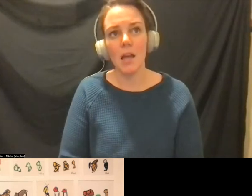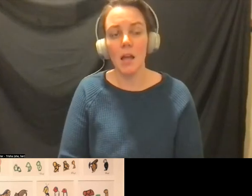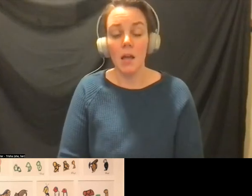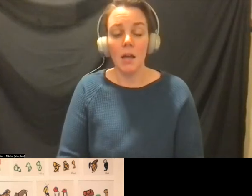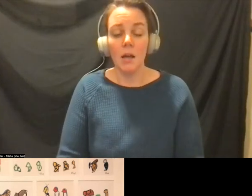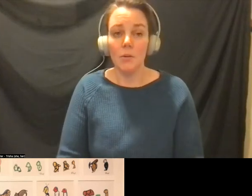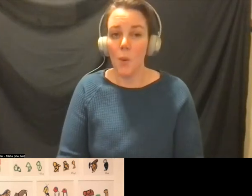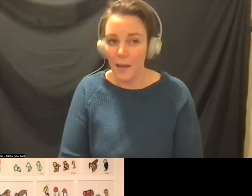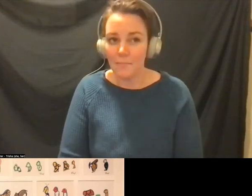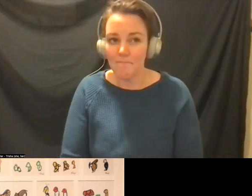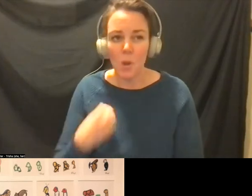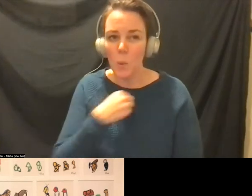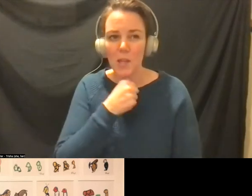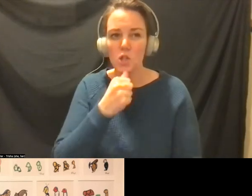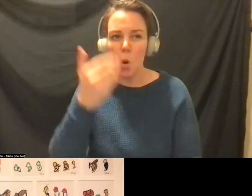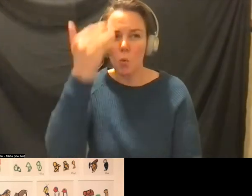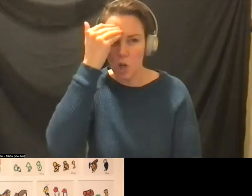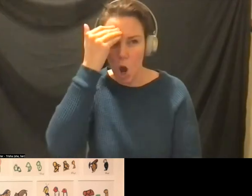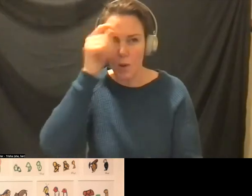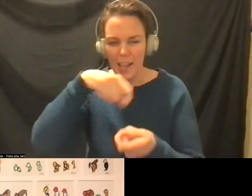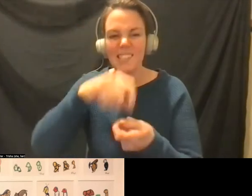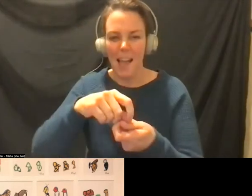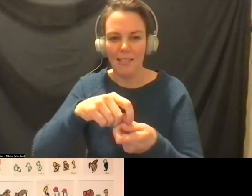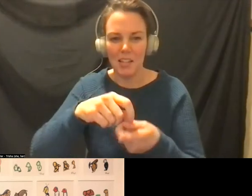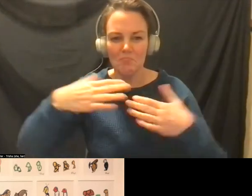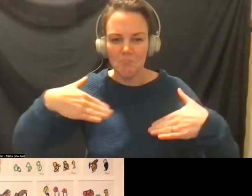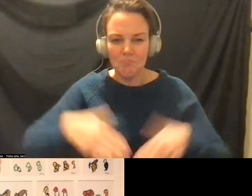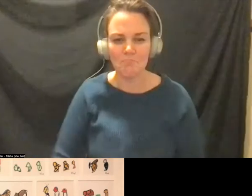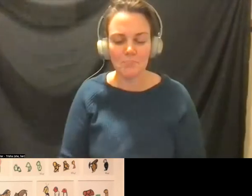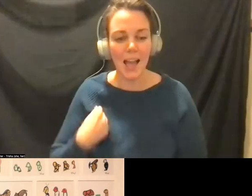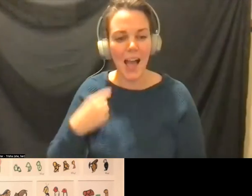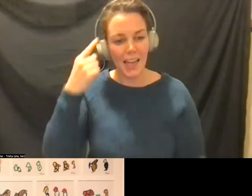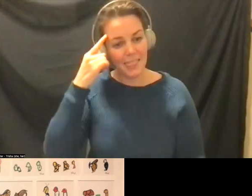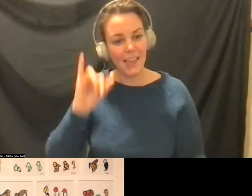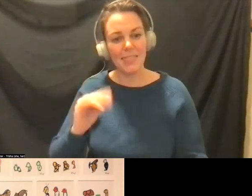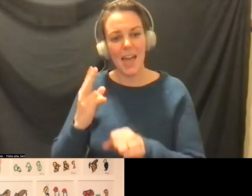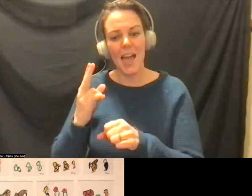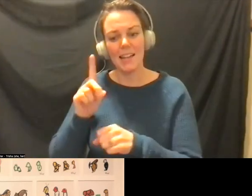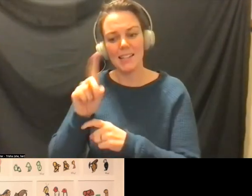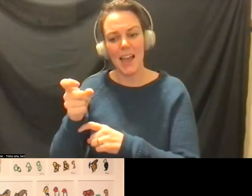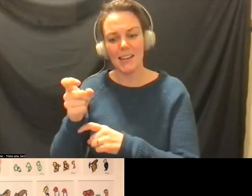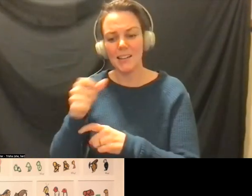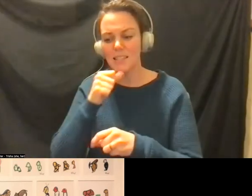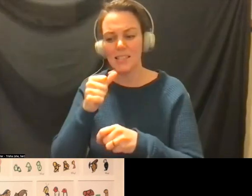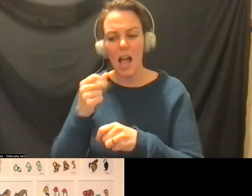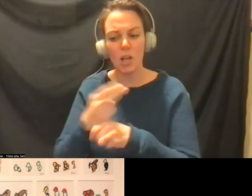know exactly. And I think that the diagnosis is used very